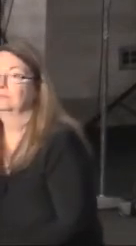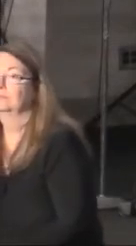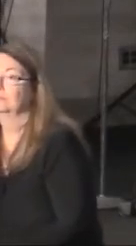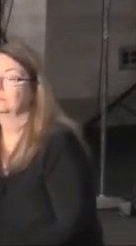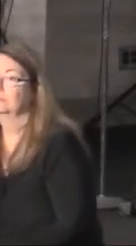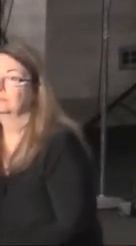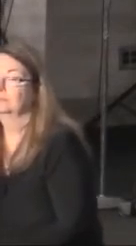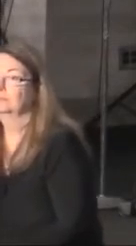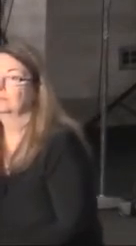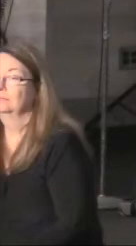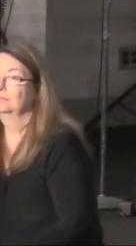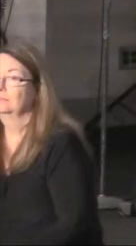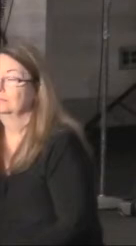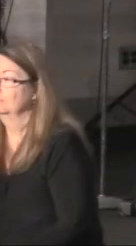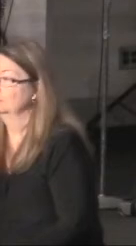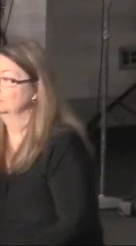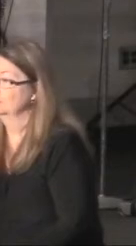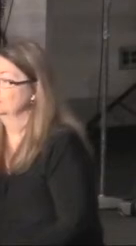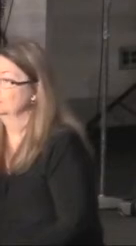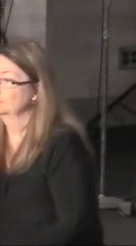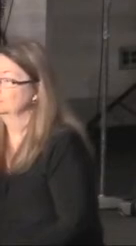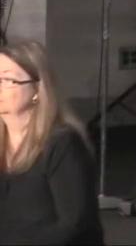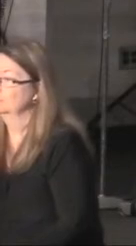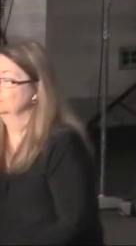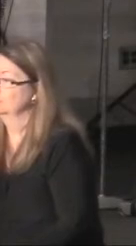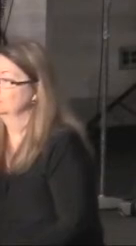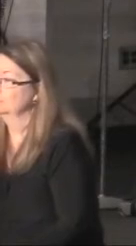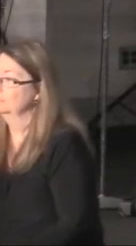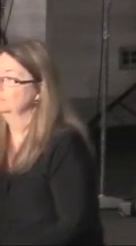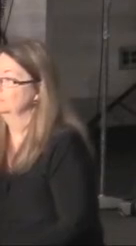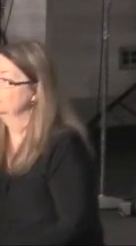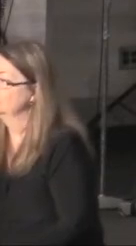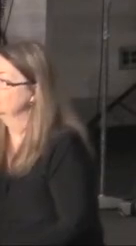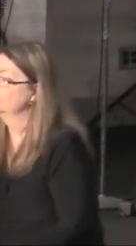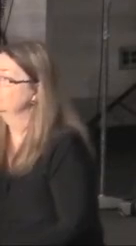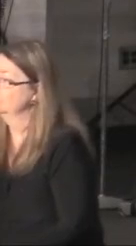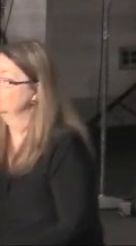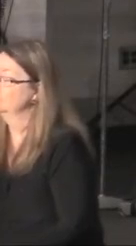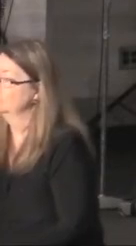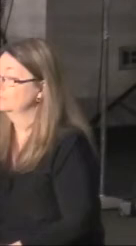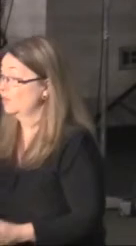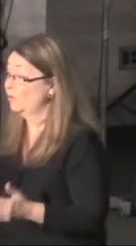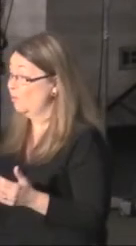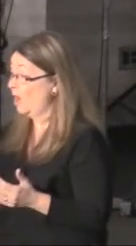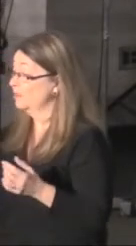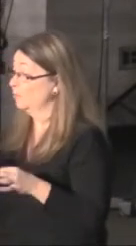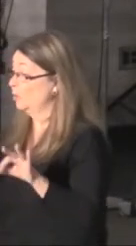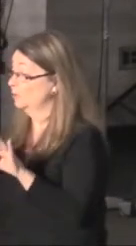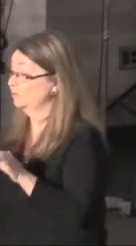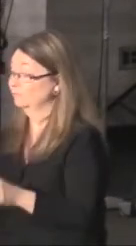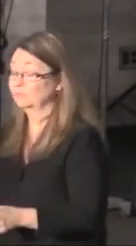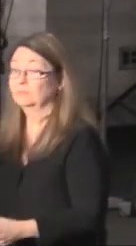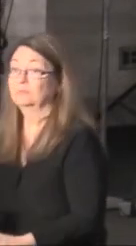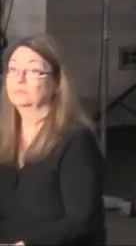of himself, but even of other people. He says, what then? What does it matter? Here's why it matters. Only that